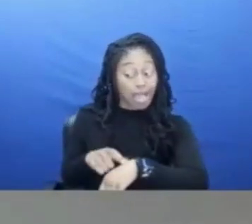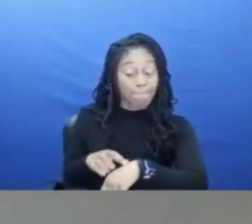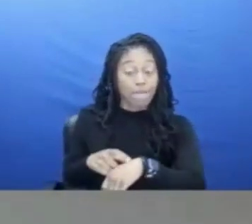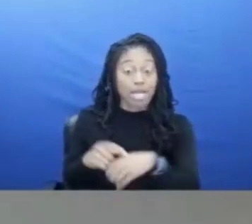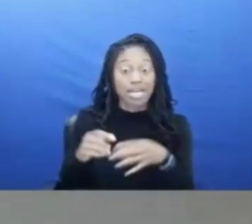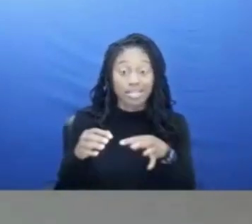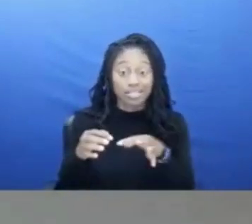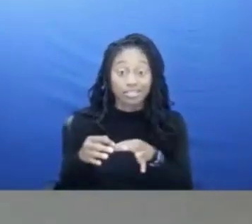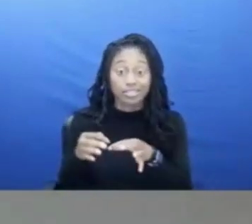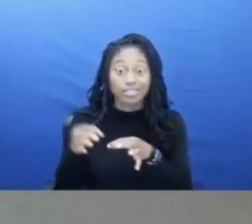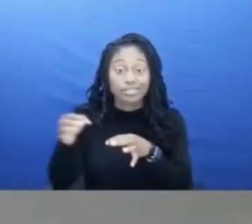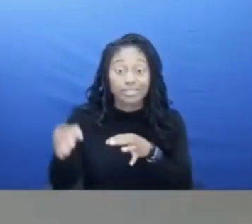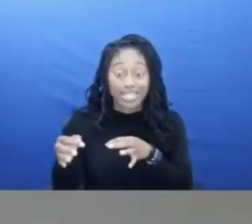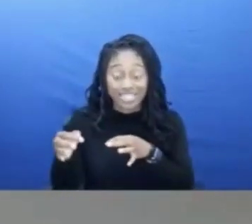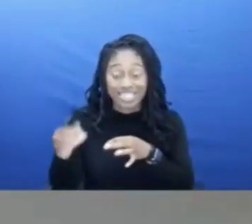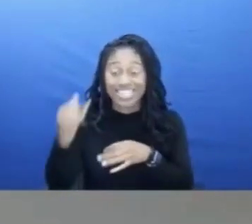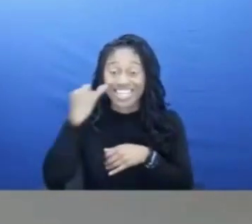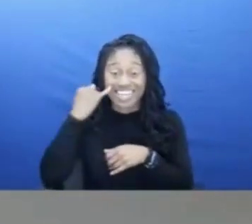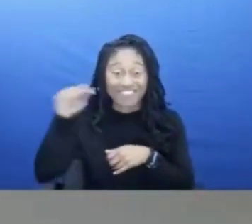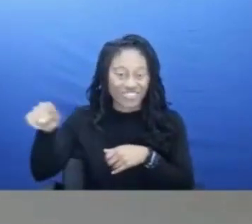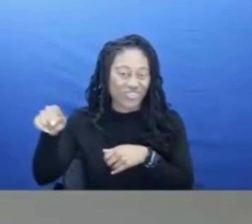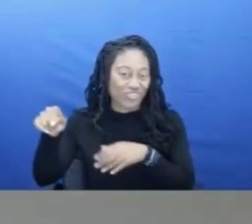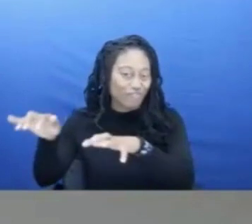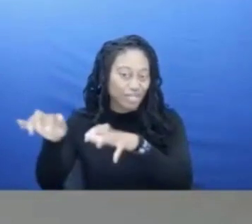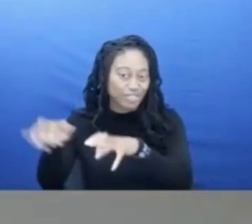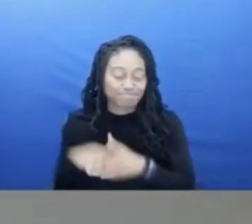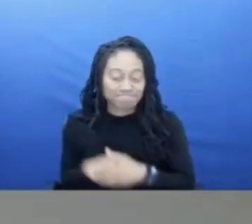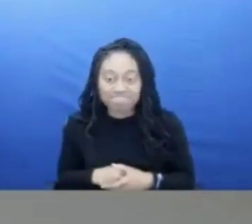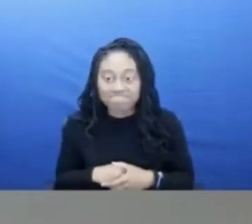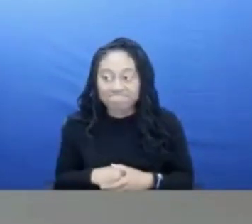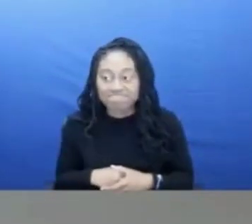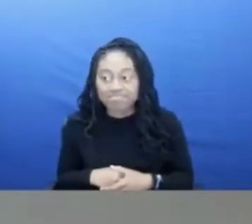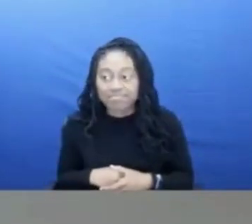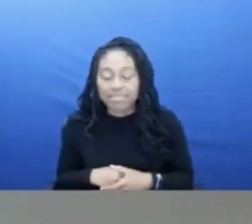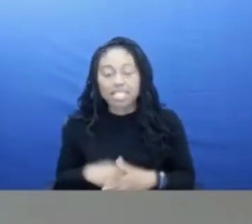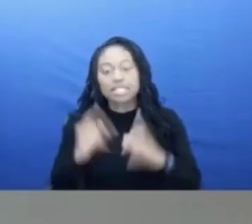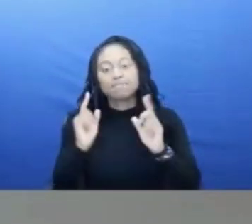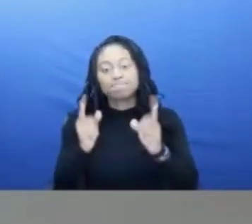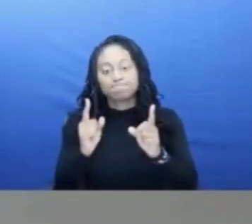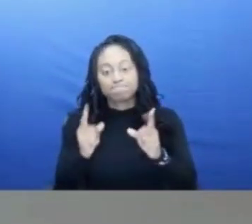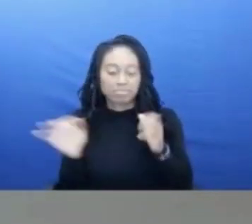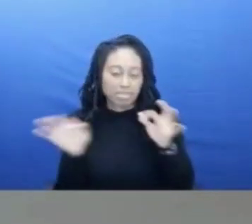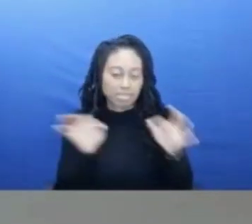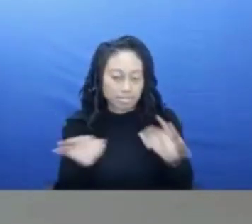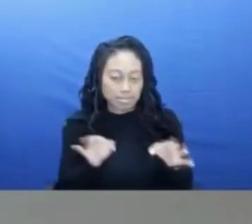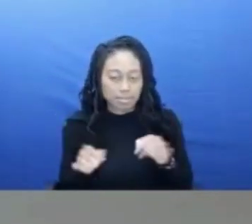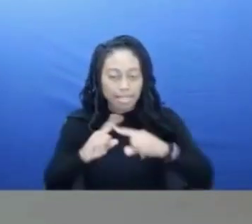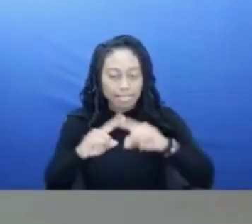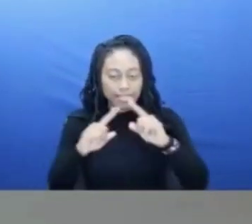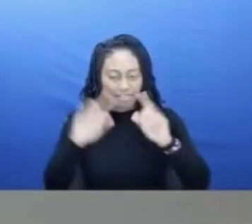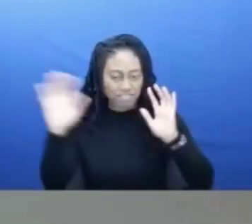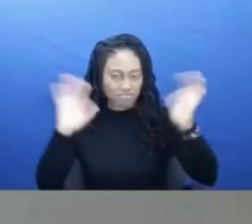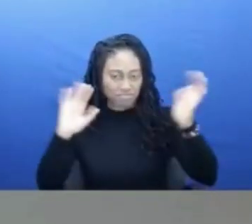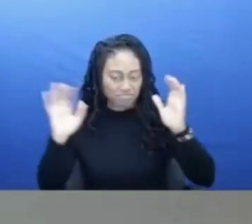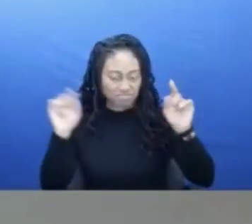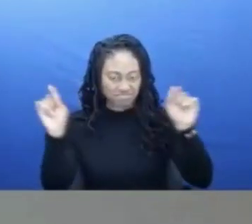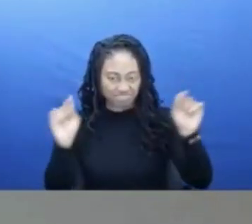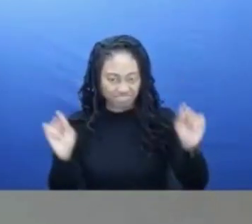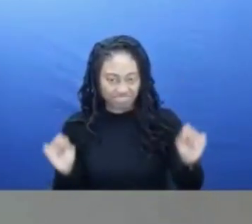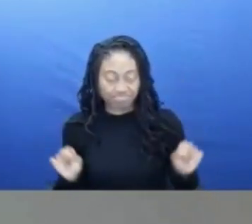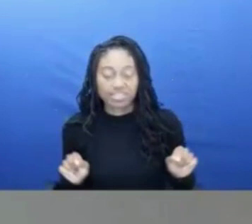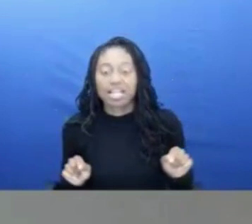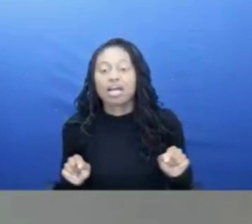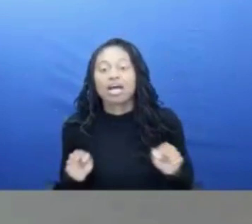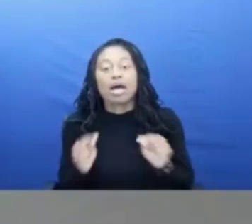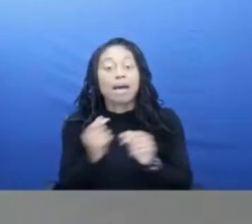frame when you are freezing them. And I also now kind of want to highlight some of the main differences